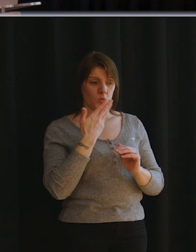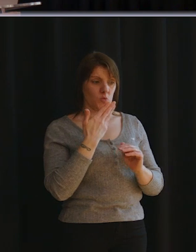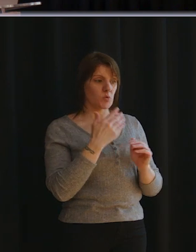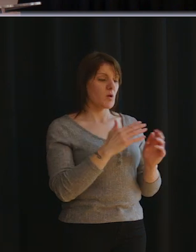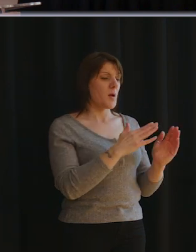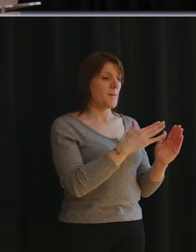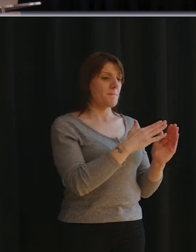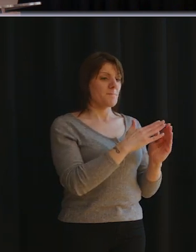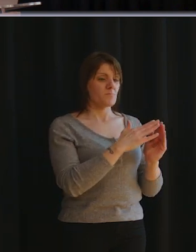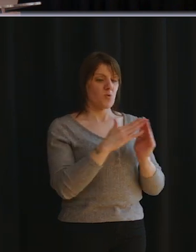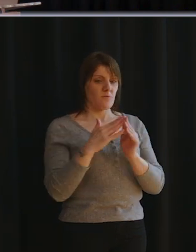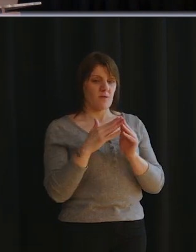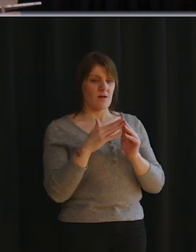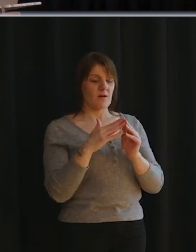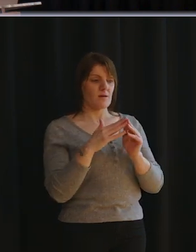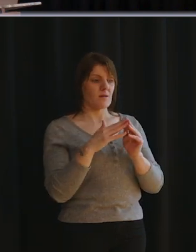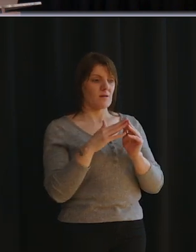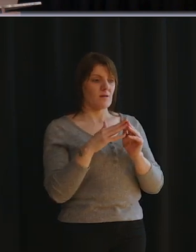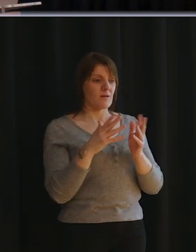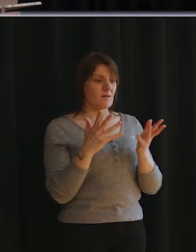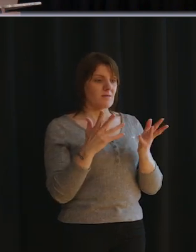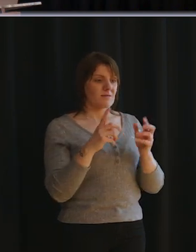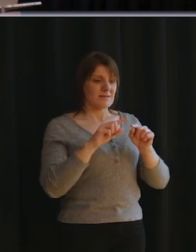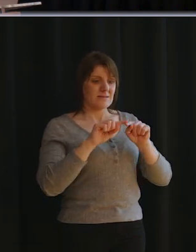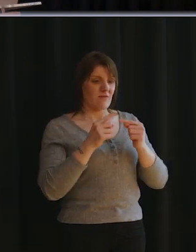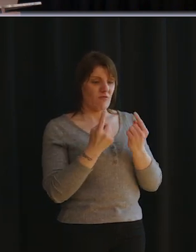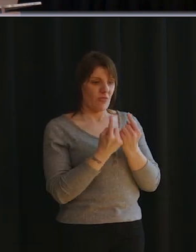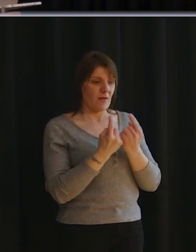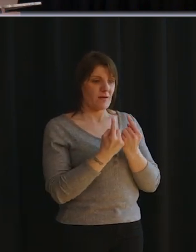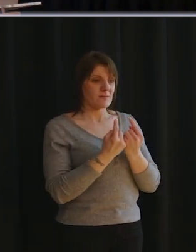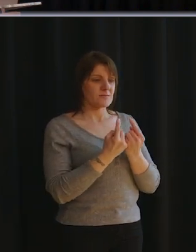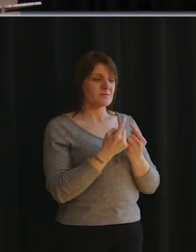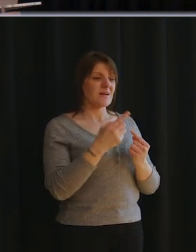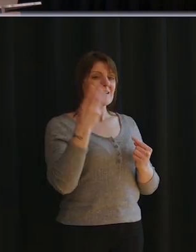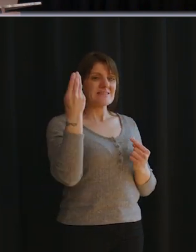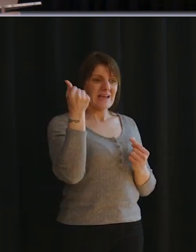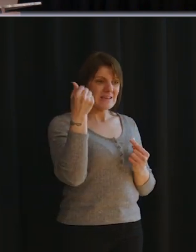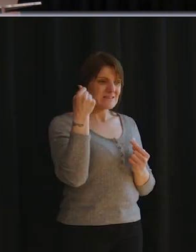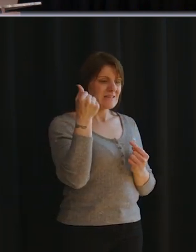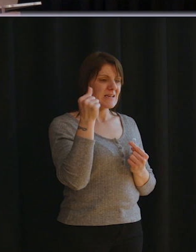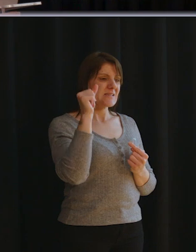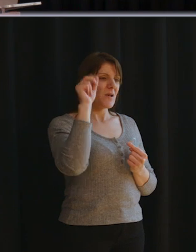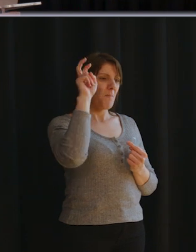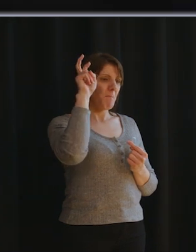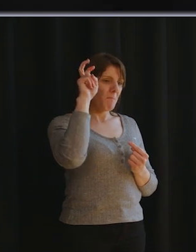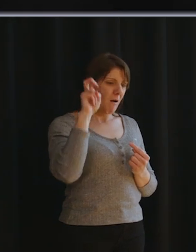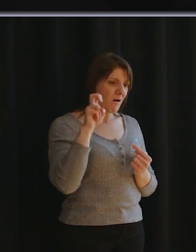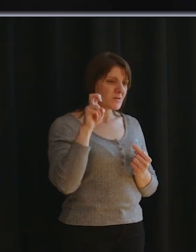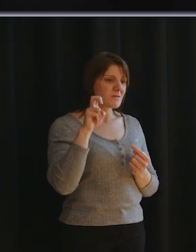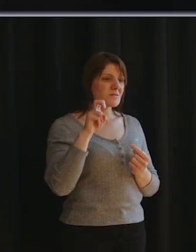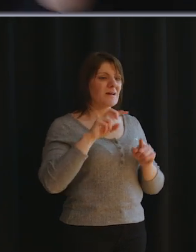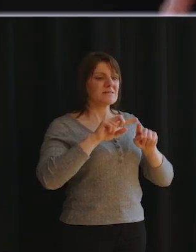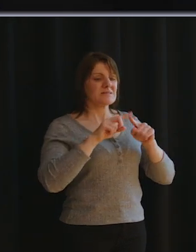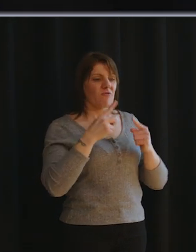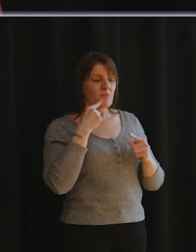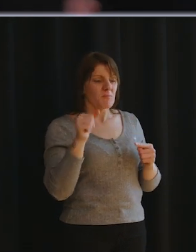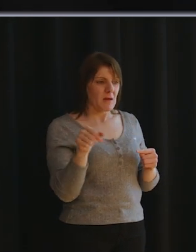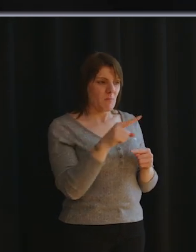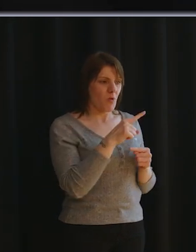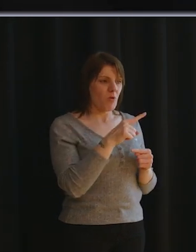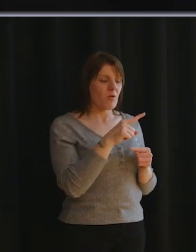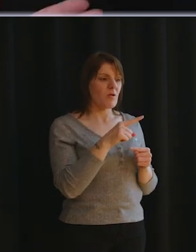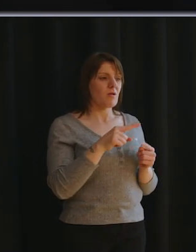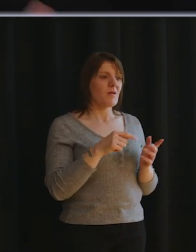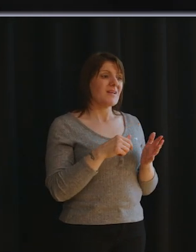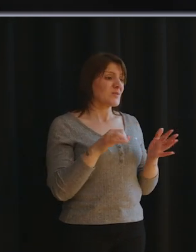school, she's exhausted. Yes. And then they're going to say, and now we want you to perform. Yeah. It's And this is where working with the